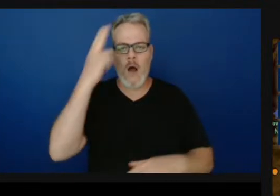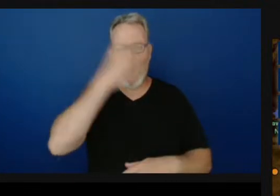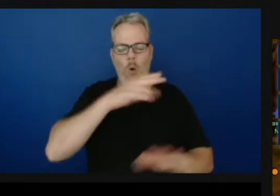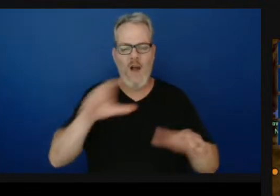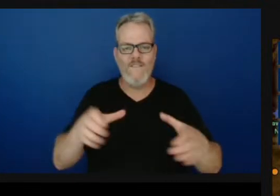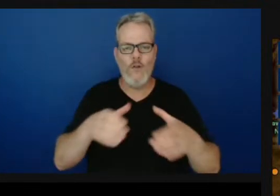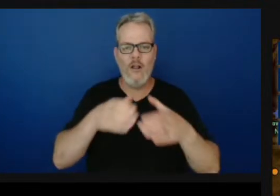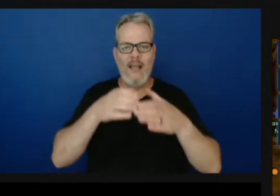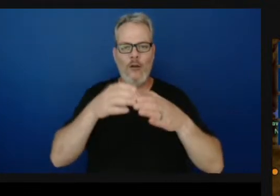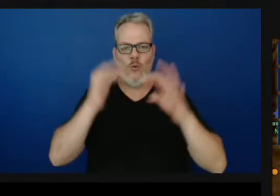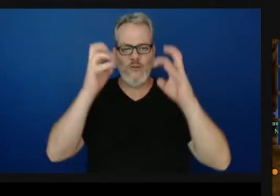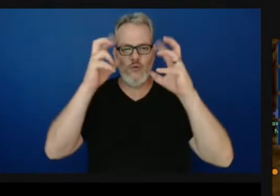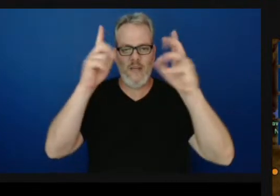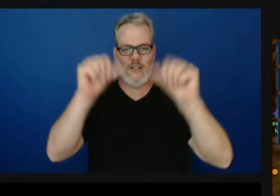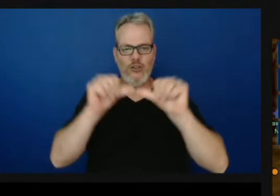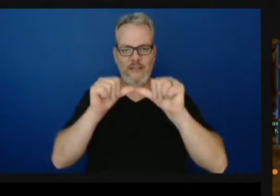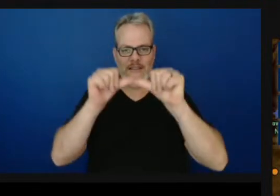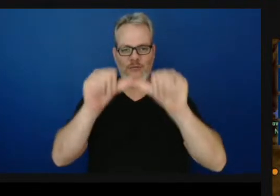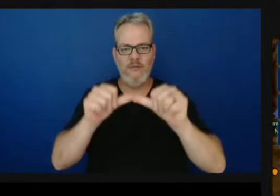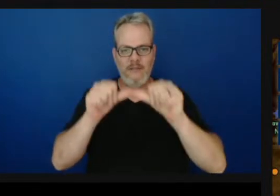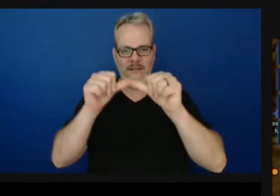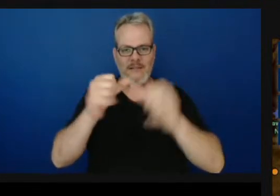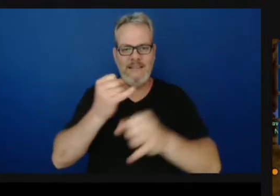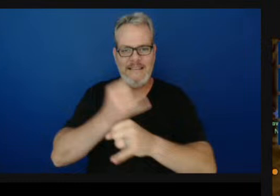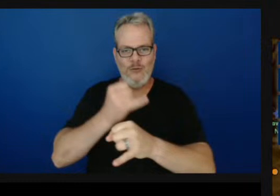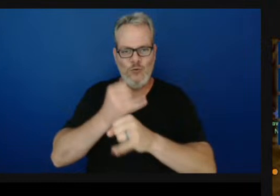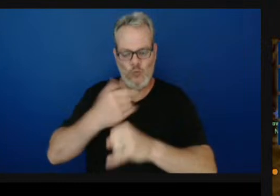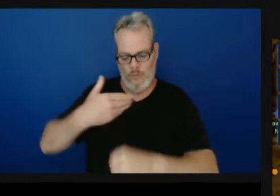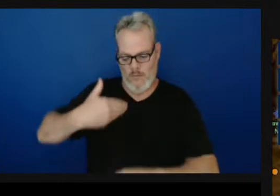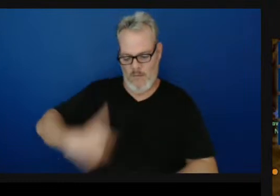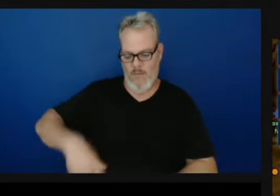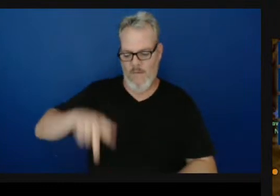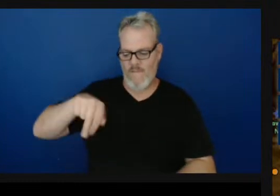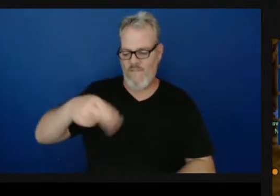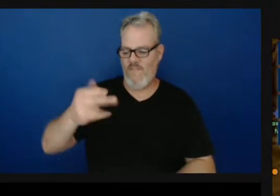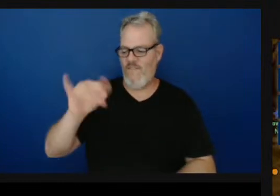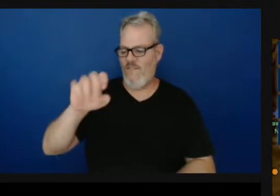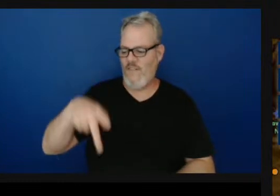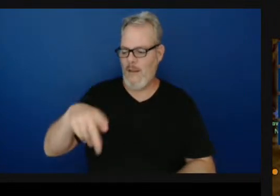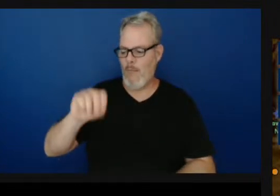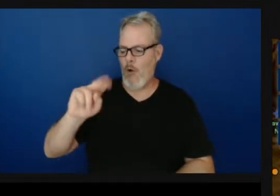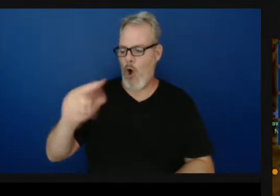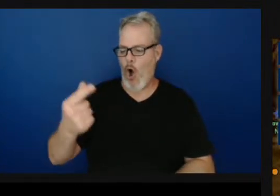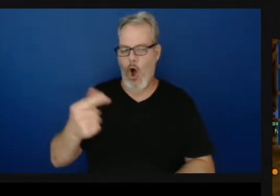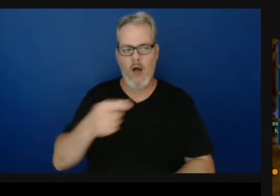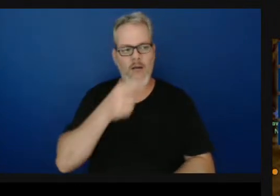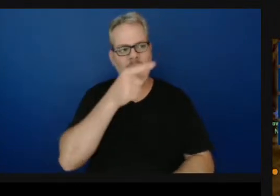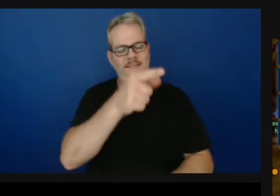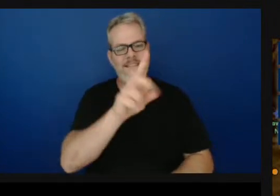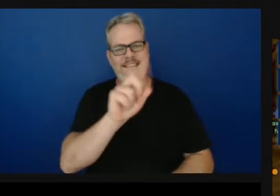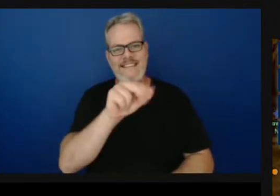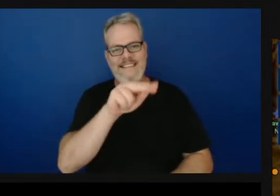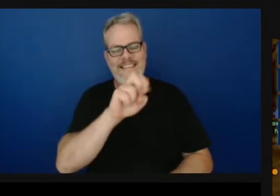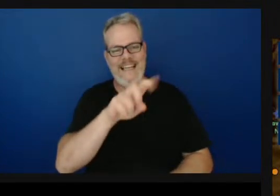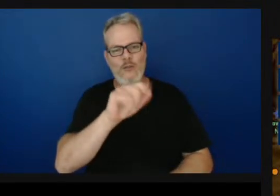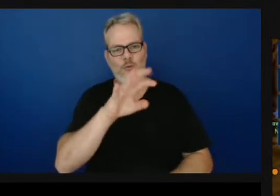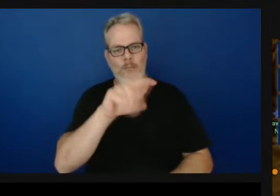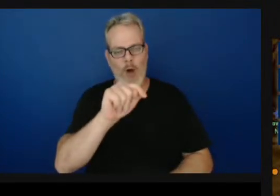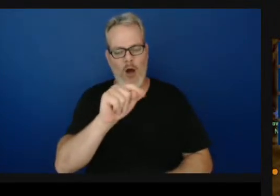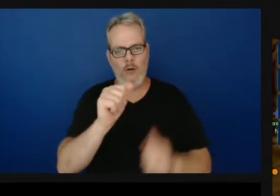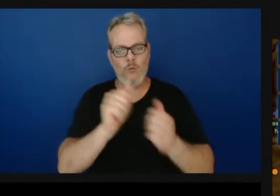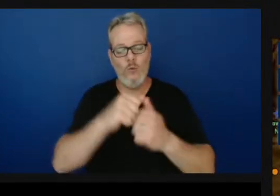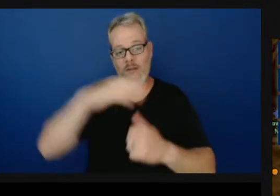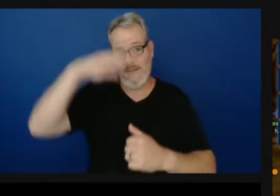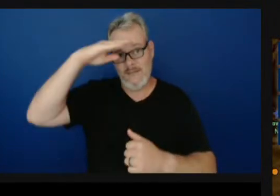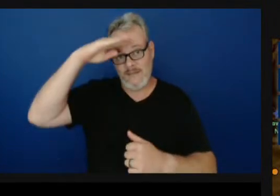Institute, I am Philip Ong, Mr. Dan DuPont right above me, and our ASL interpreters, Dano and